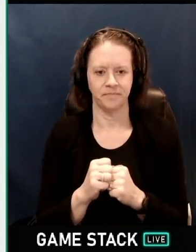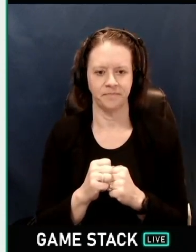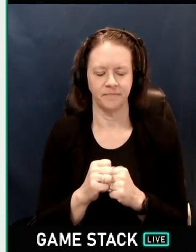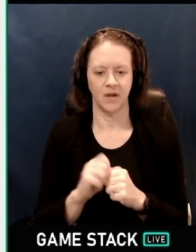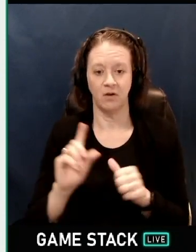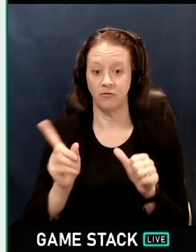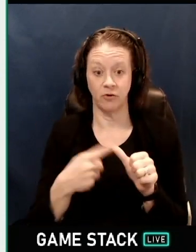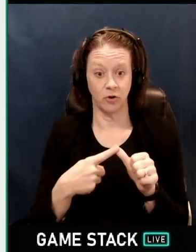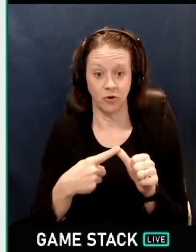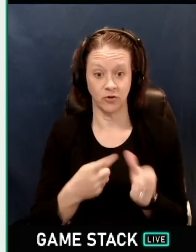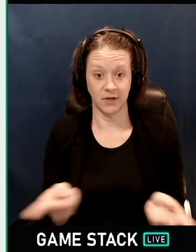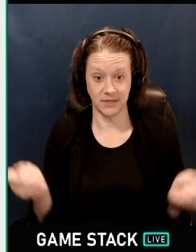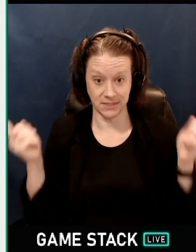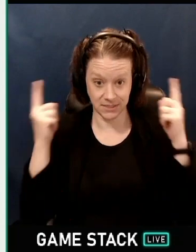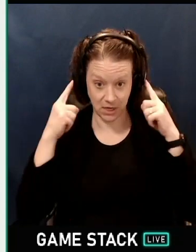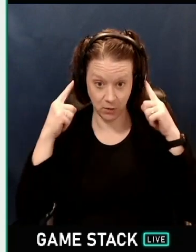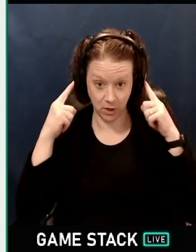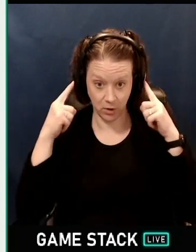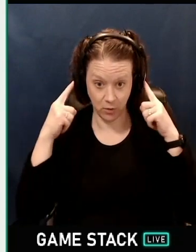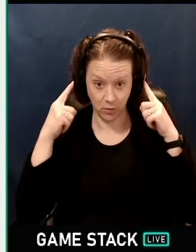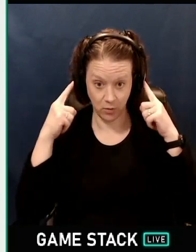in stereo.